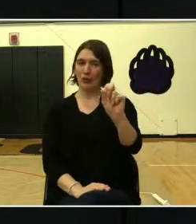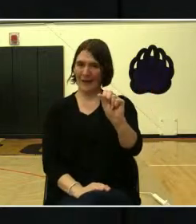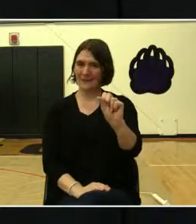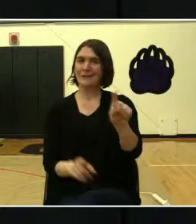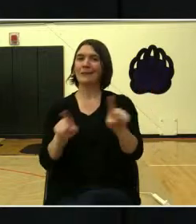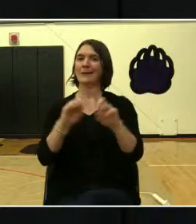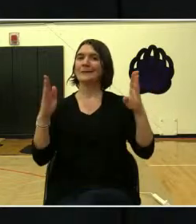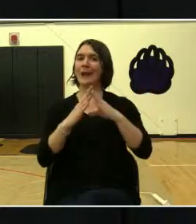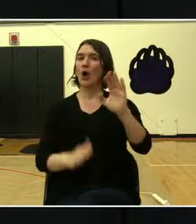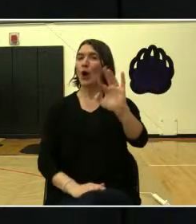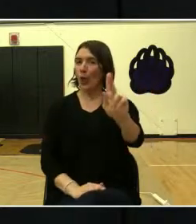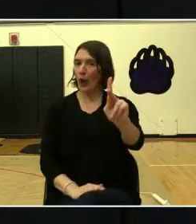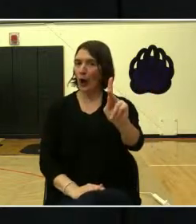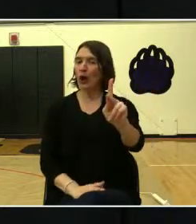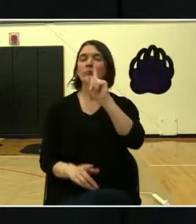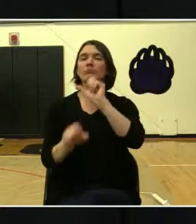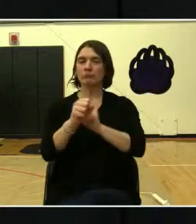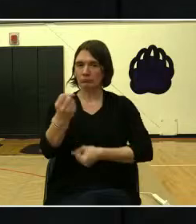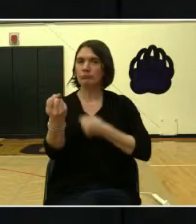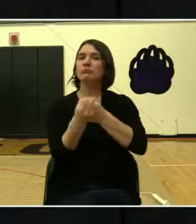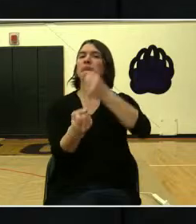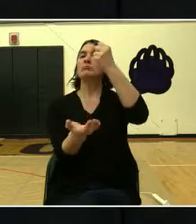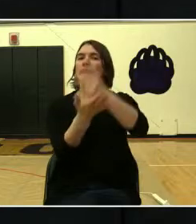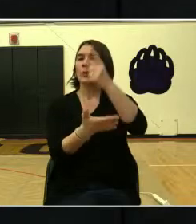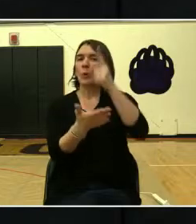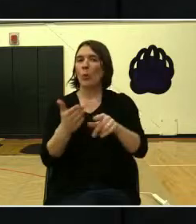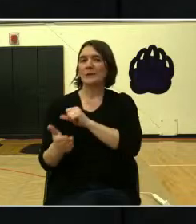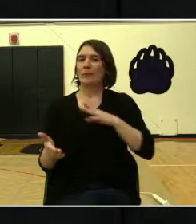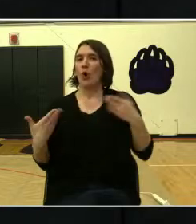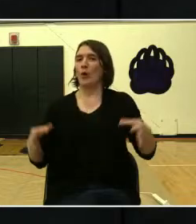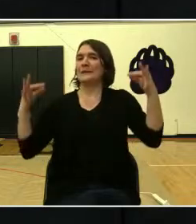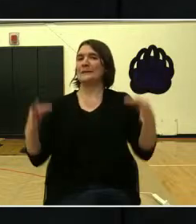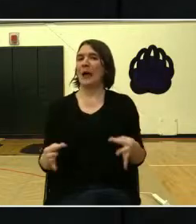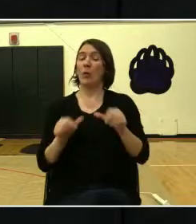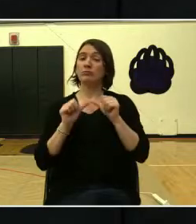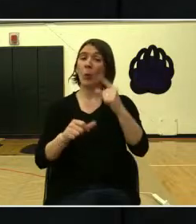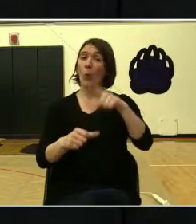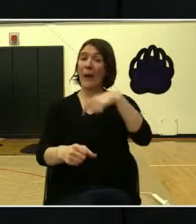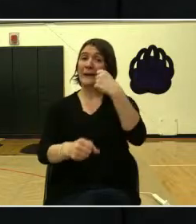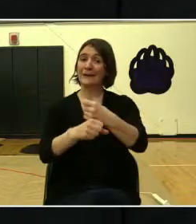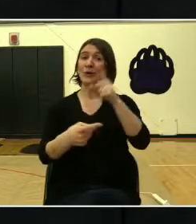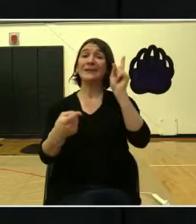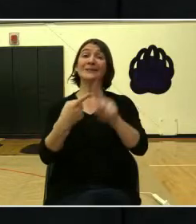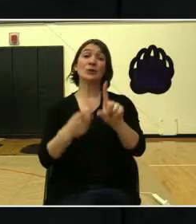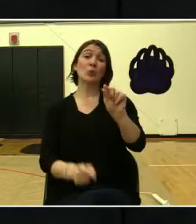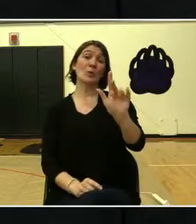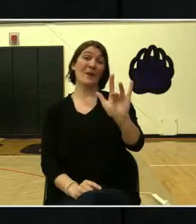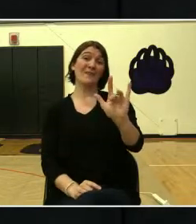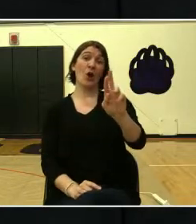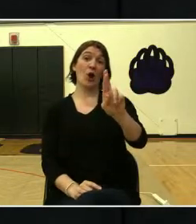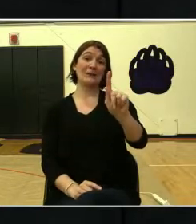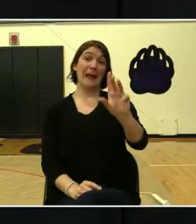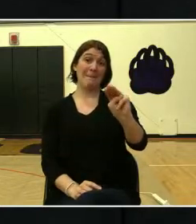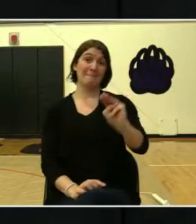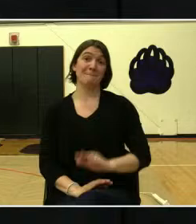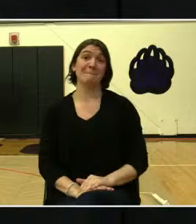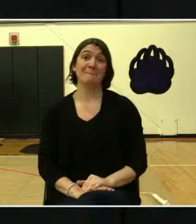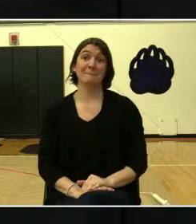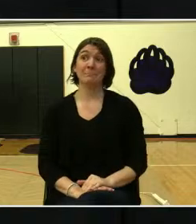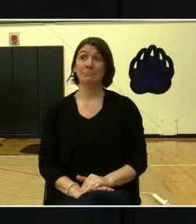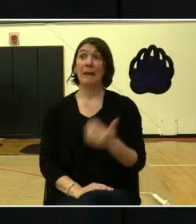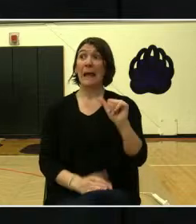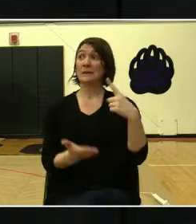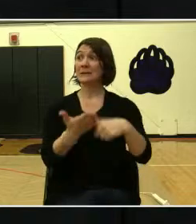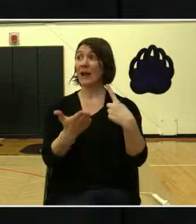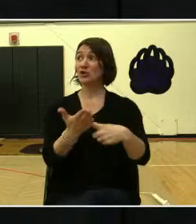as town clerk be ratified approved and confirmed for a term of one year until the 2025 representative town meeting is